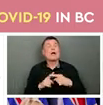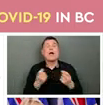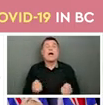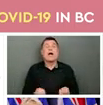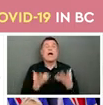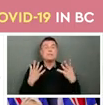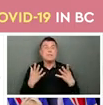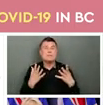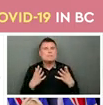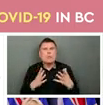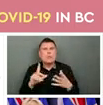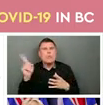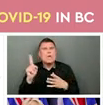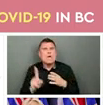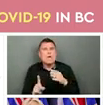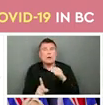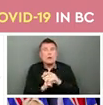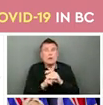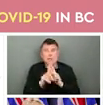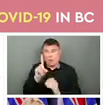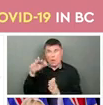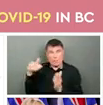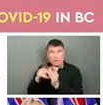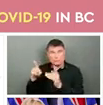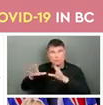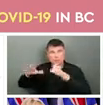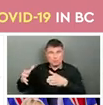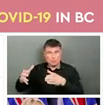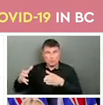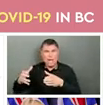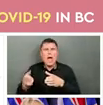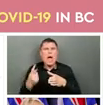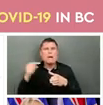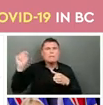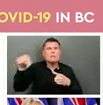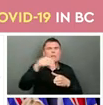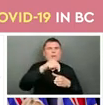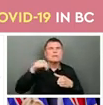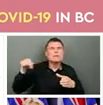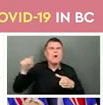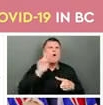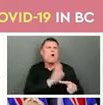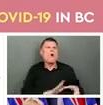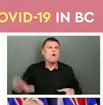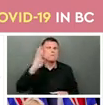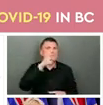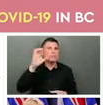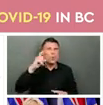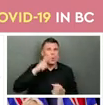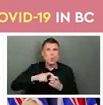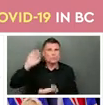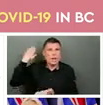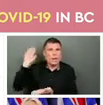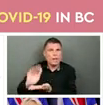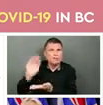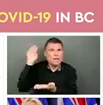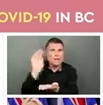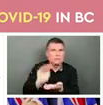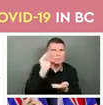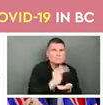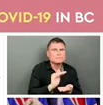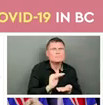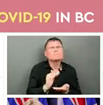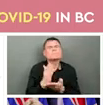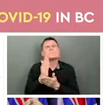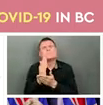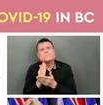see all of the local health areas in the Fraser Health Region are now down amongst the lowest. And we have a few small